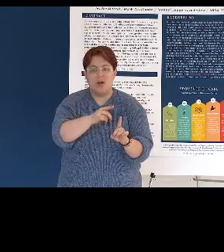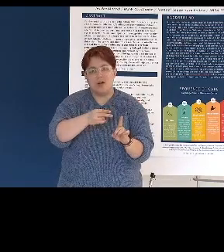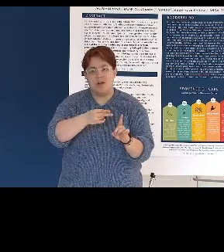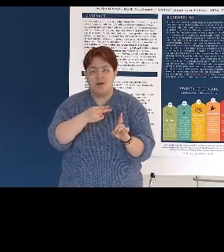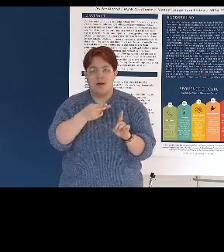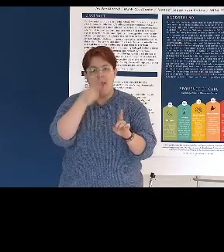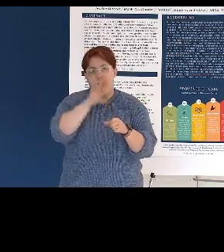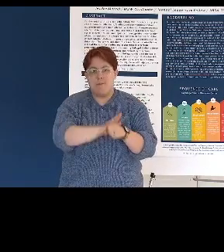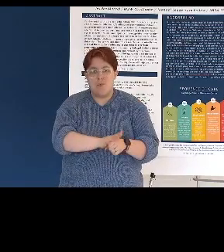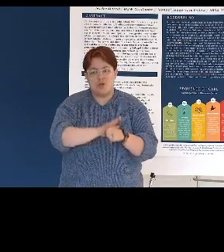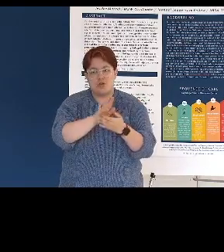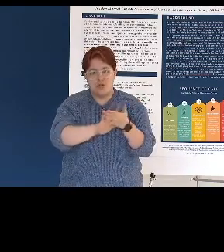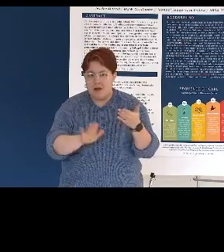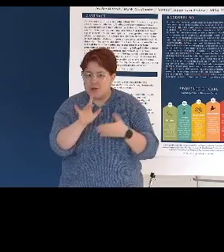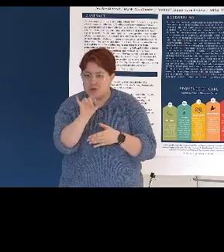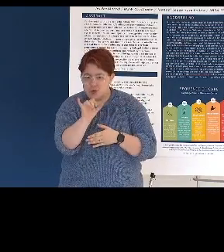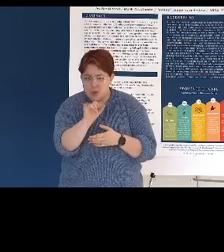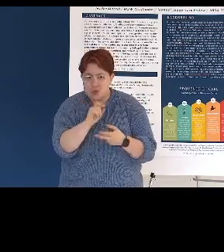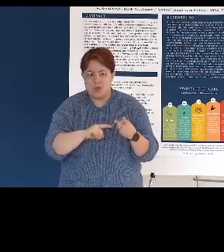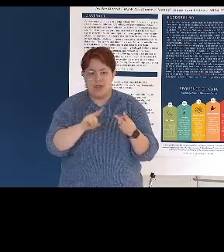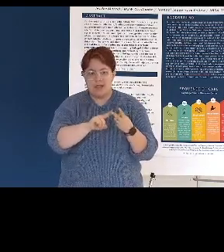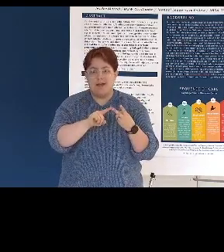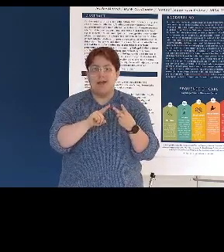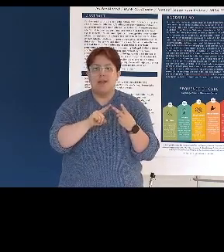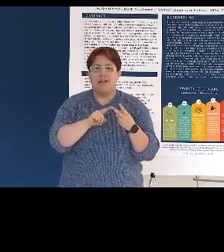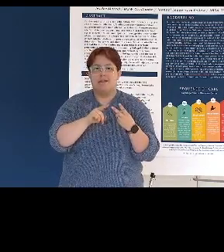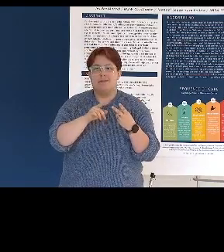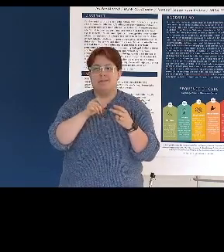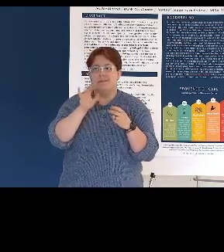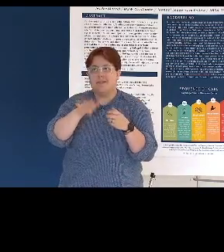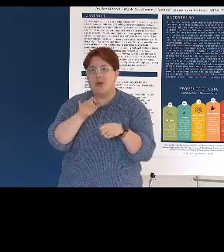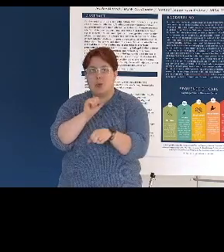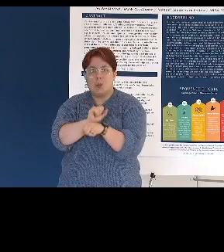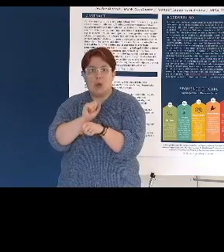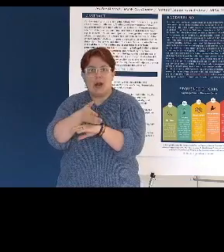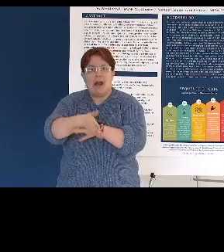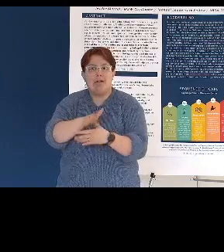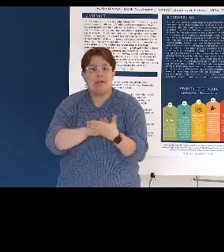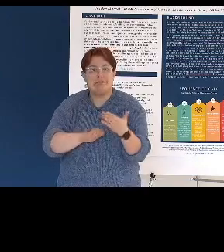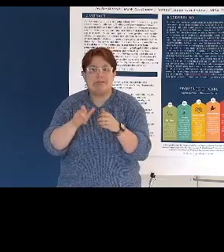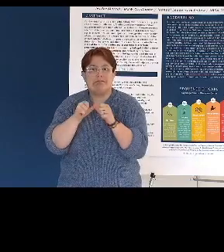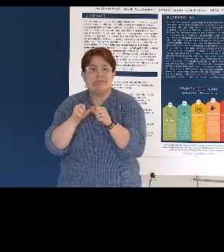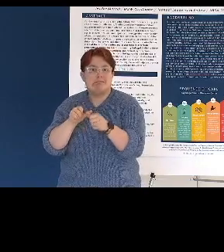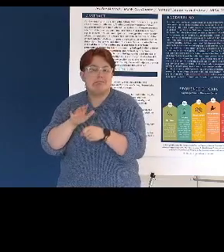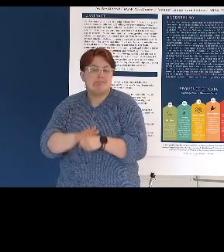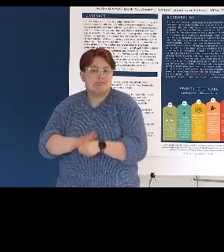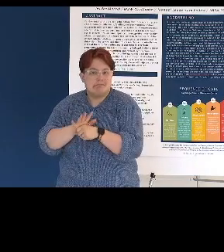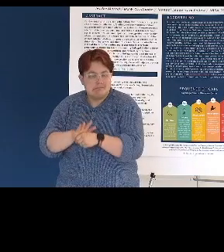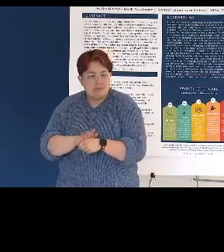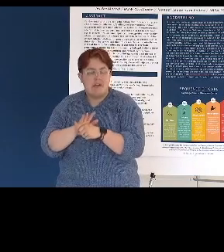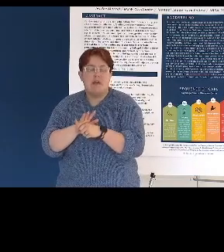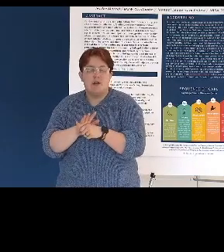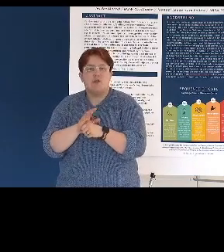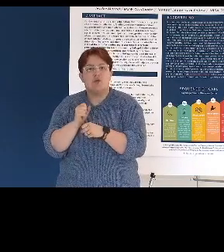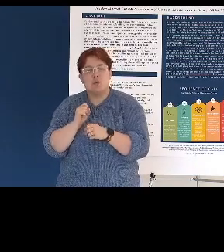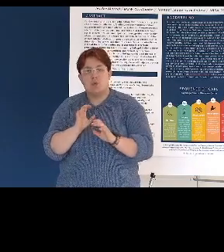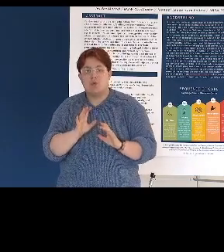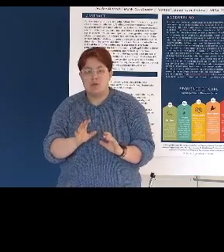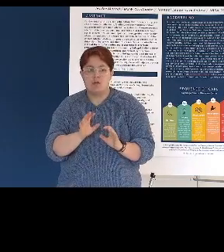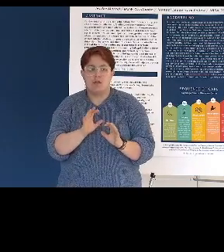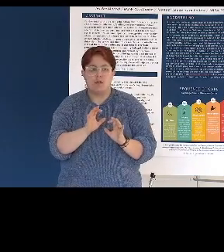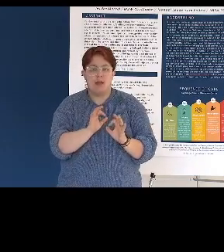high pressure. And then they're going into work environments that are going to continue to have high pressure. So it's really important that we're building these